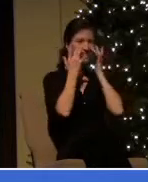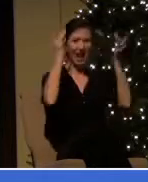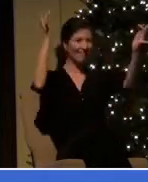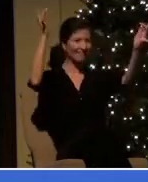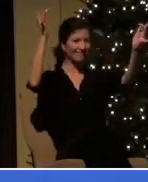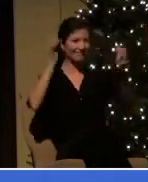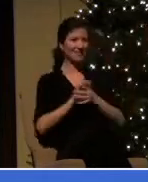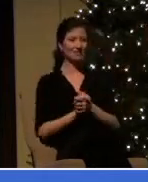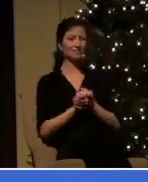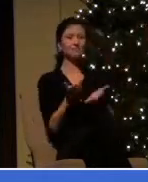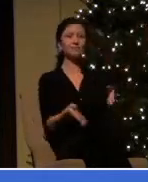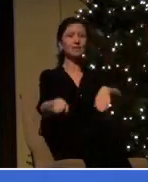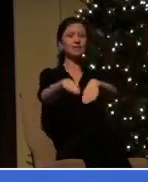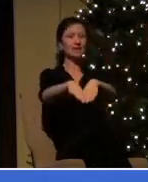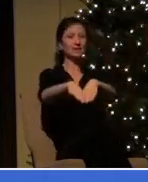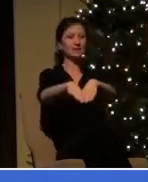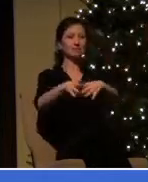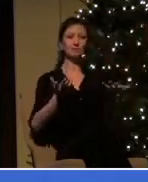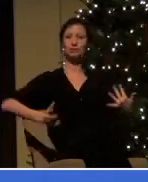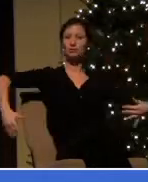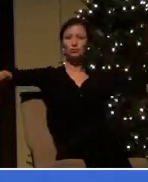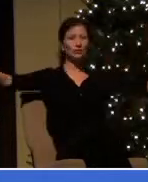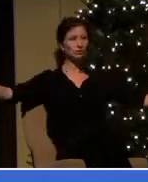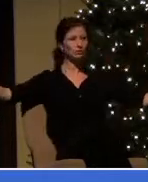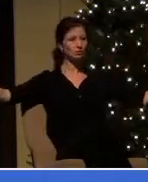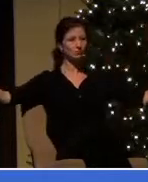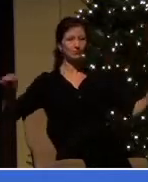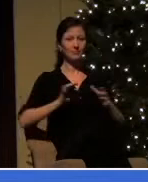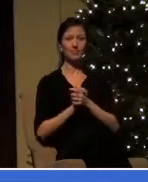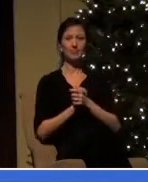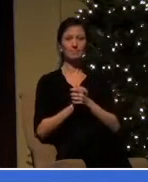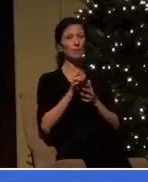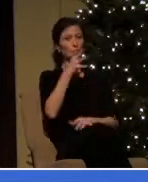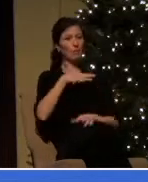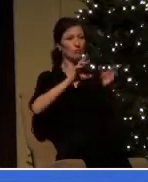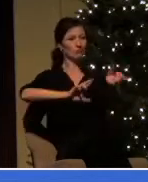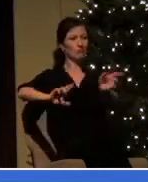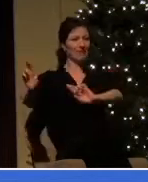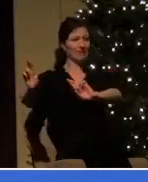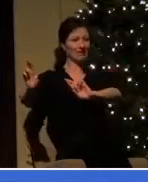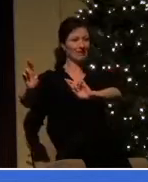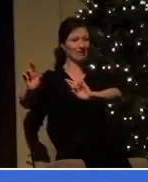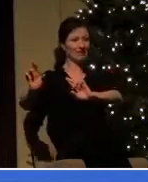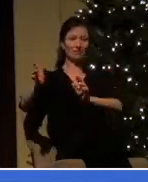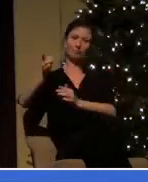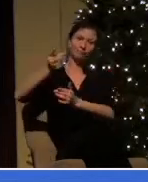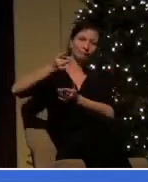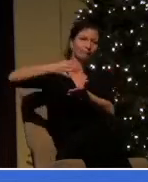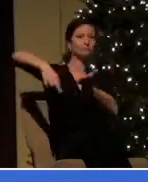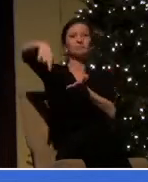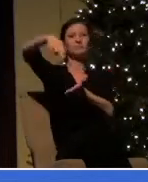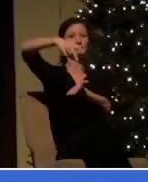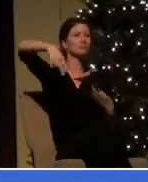toe forward while gracefully stretching out her hand. The move was masterful. She